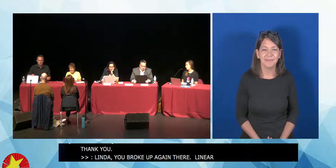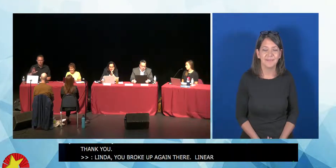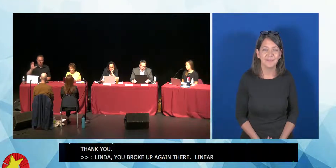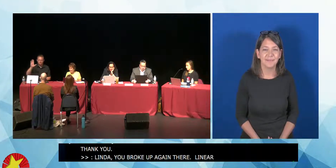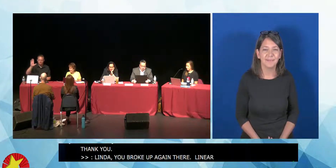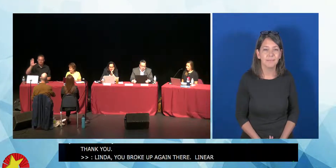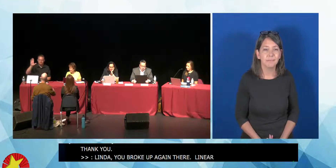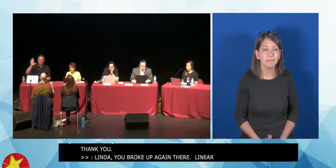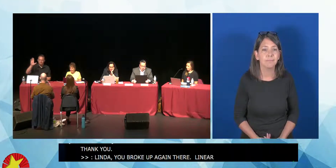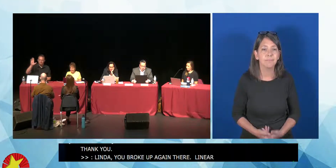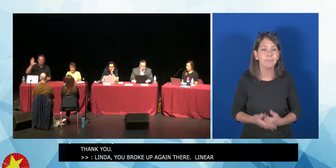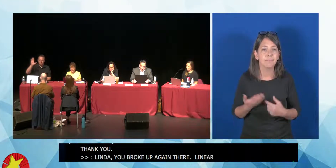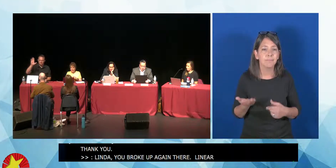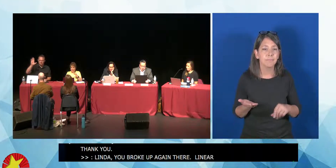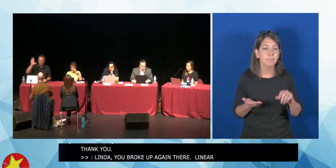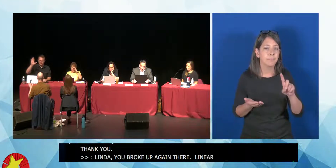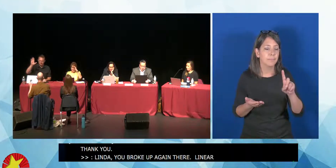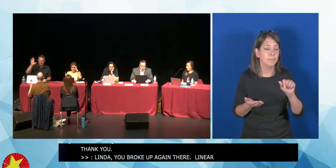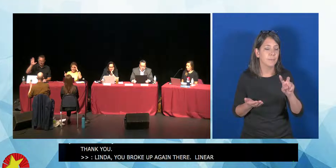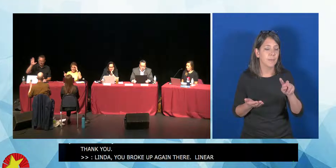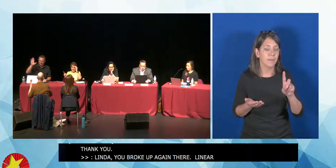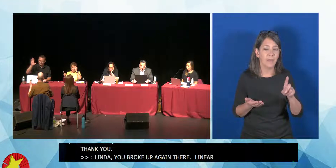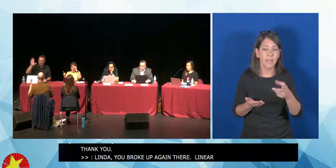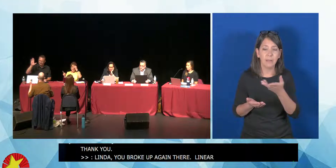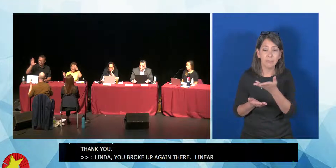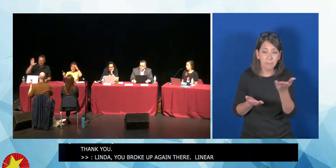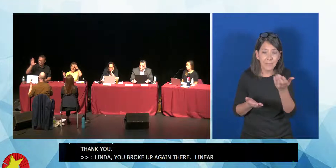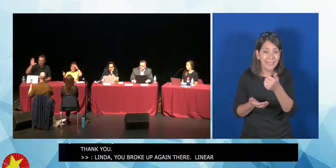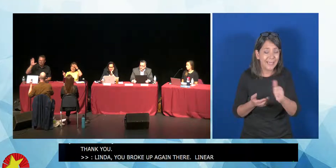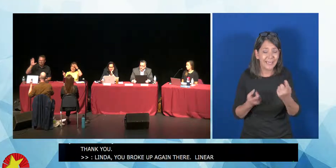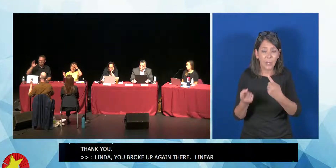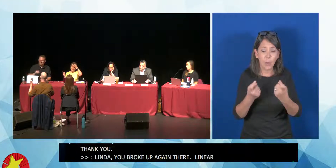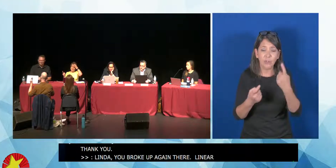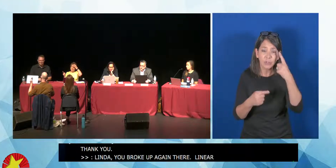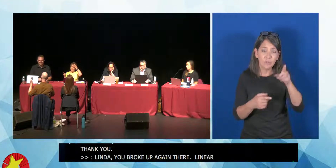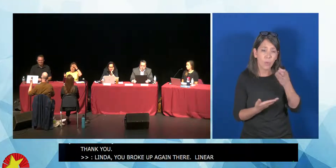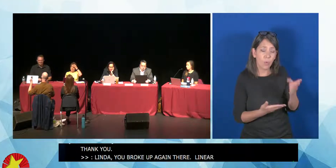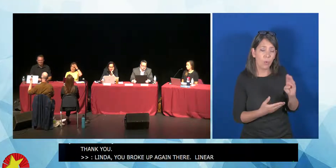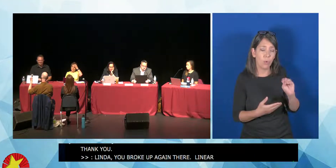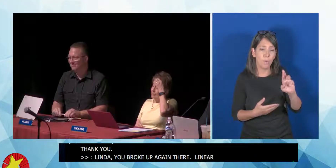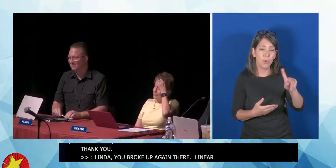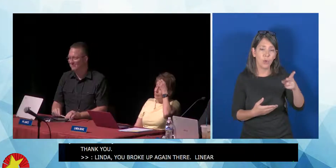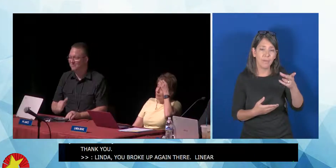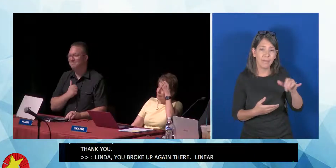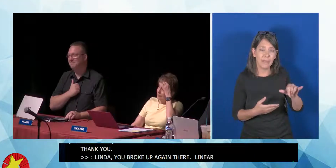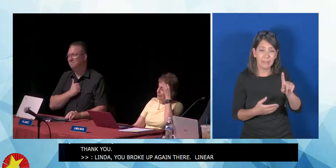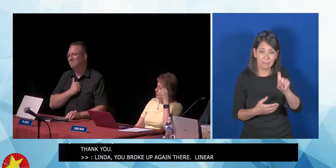Are there any other questions for Ms. Murphy and this regulation?